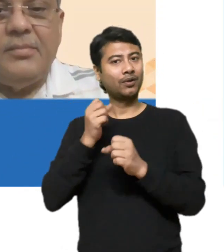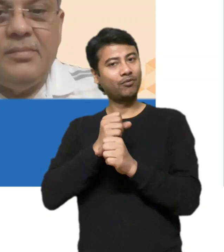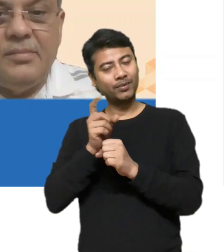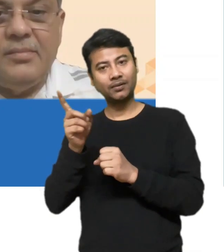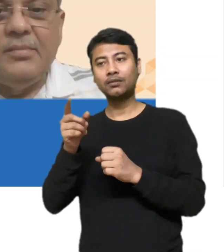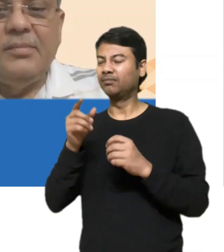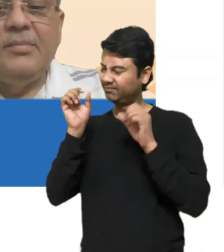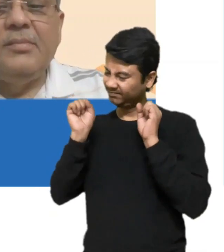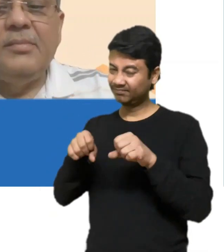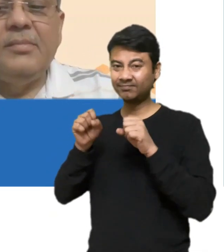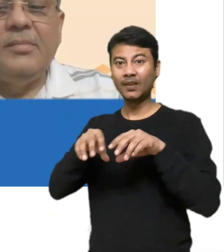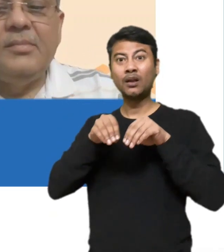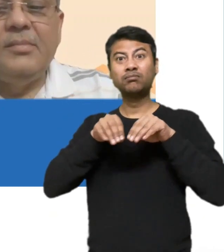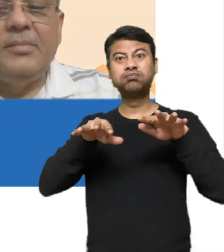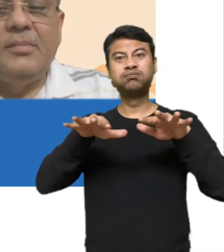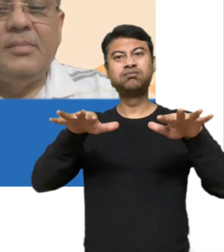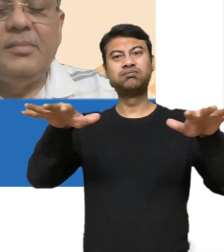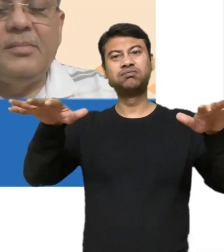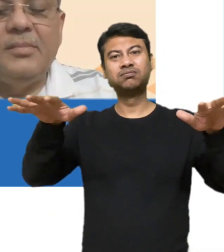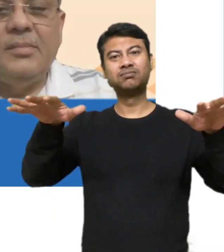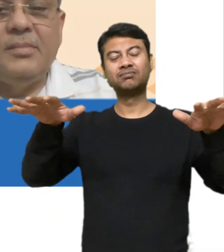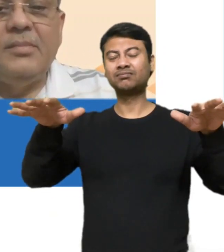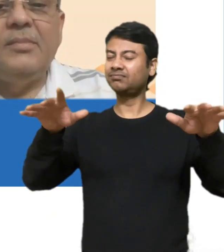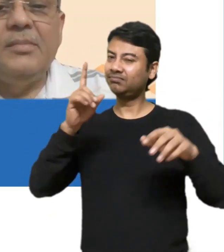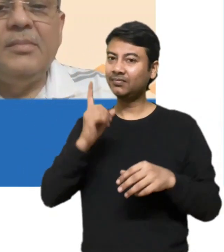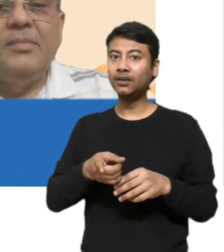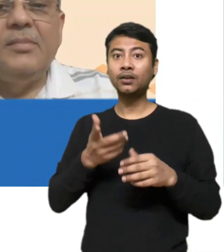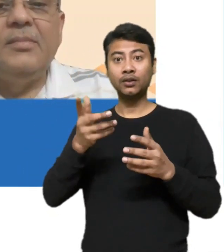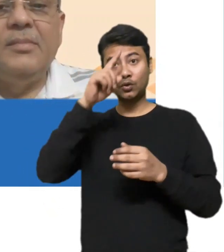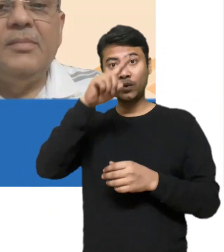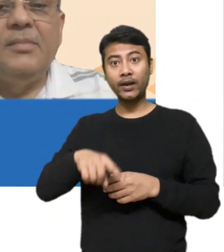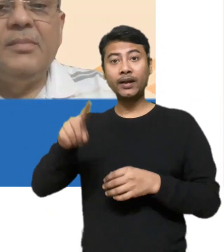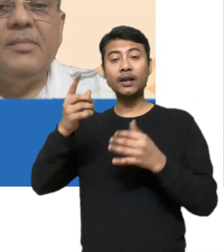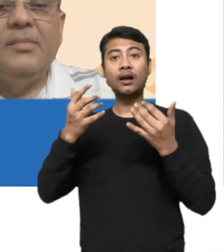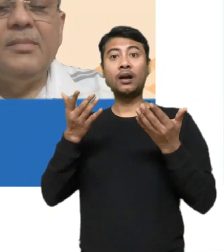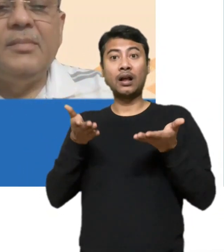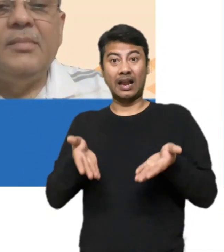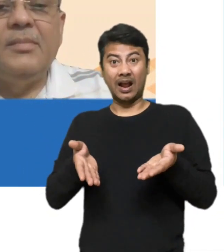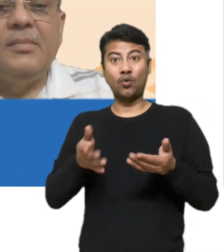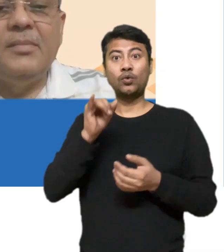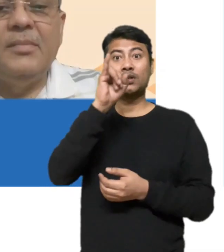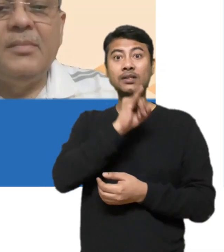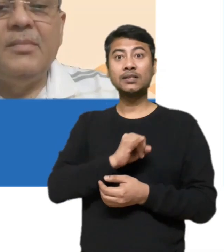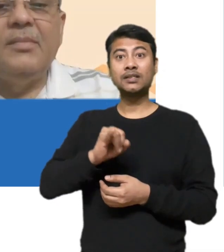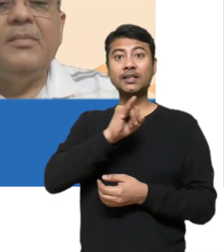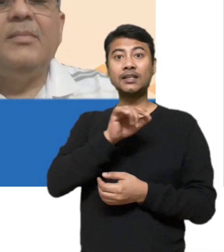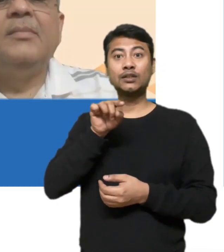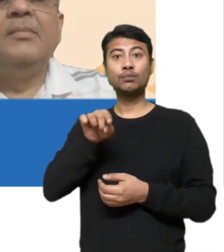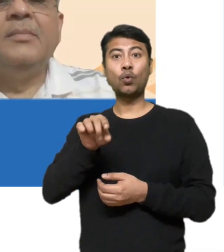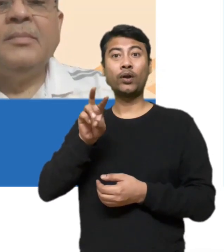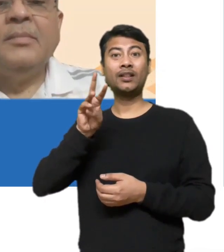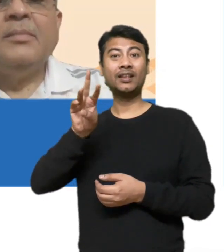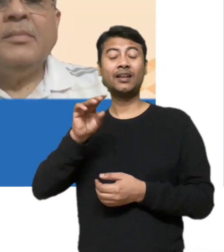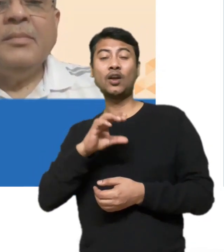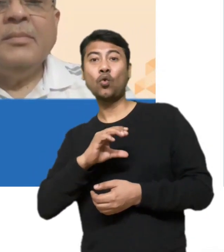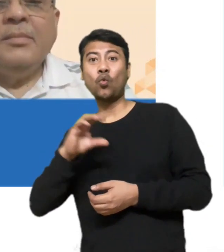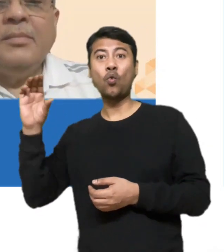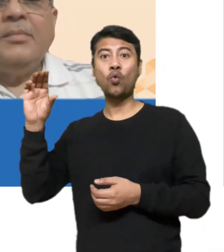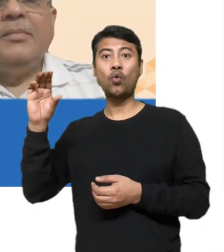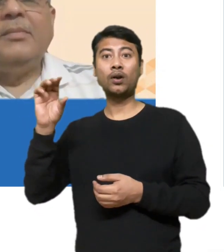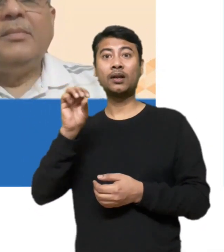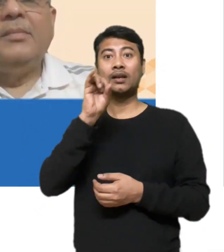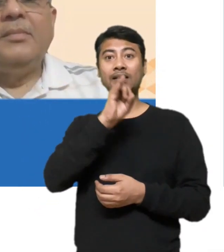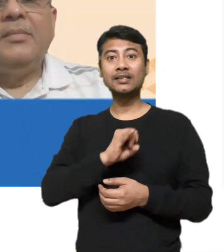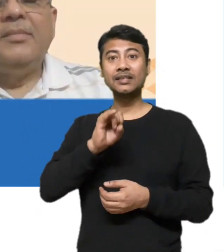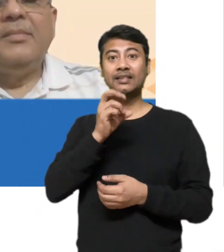because there are 63 million deaf and hard of hearing in India. That's a large number.